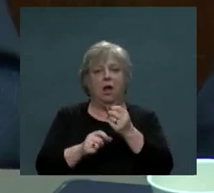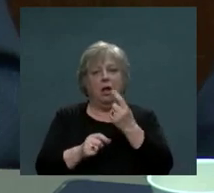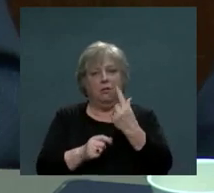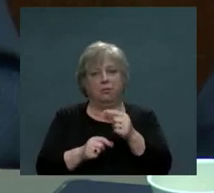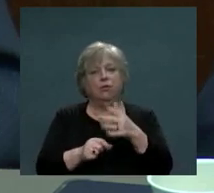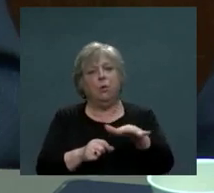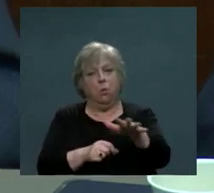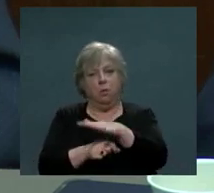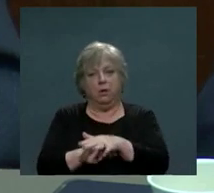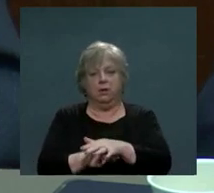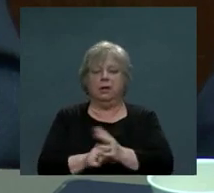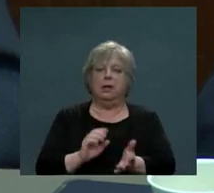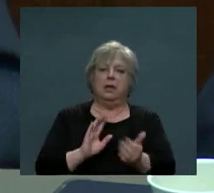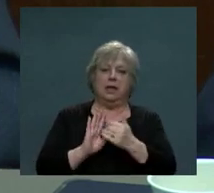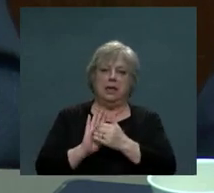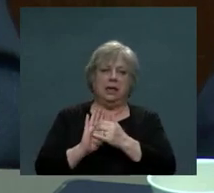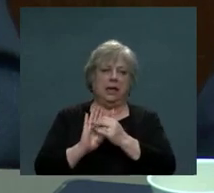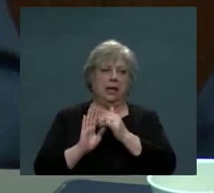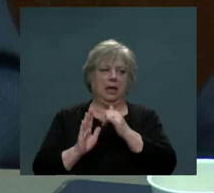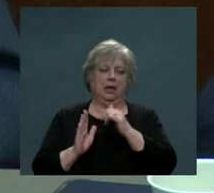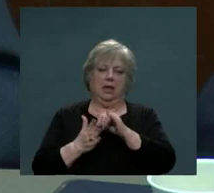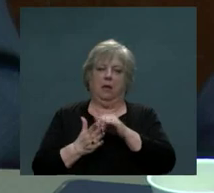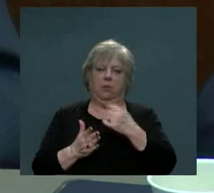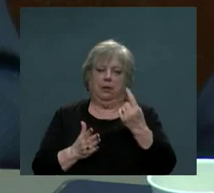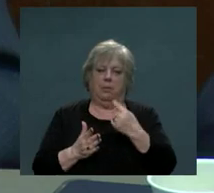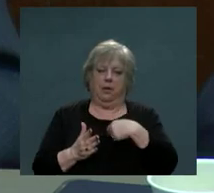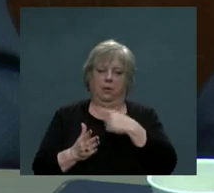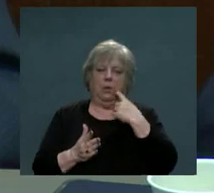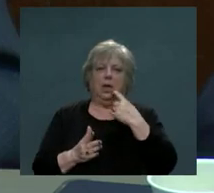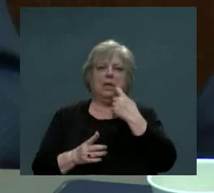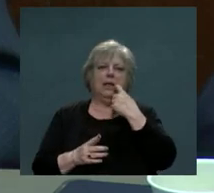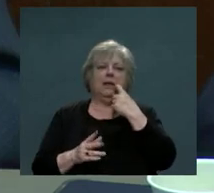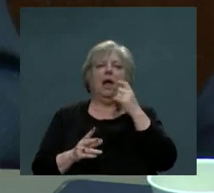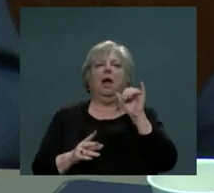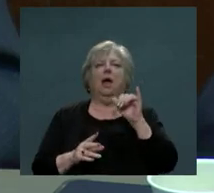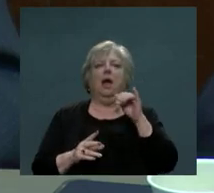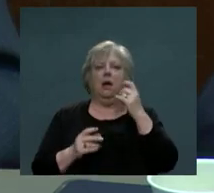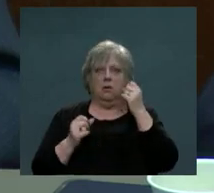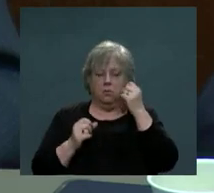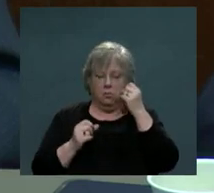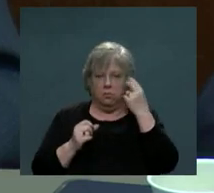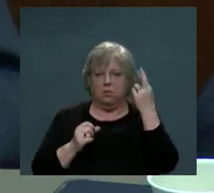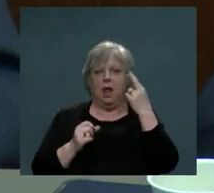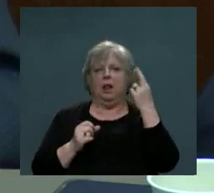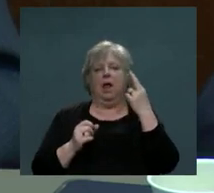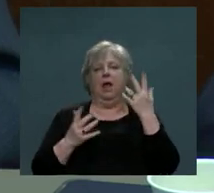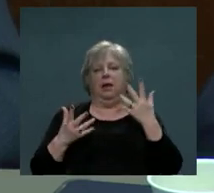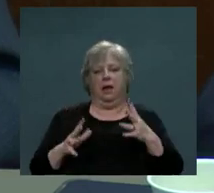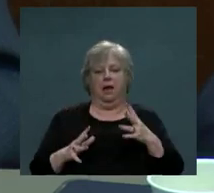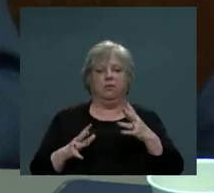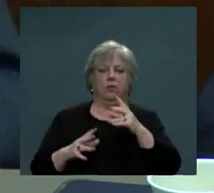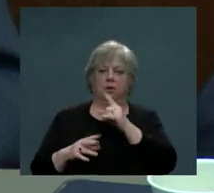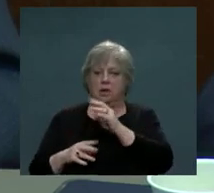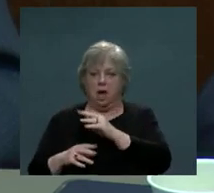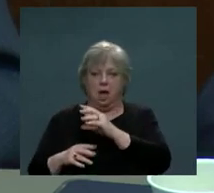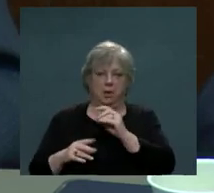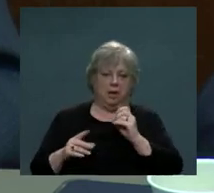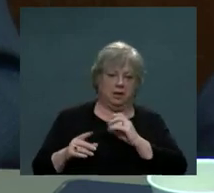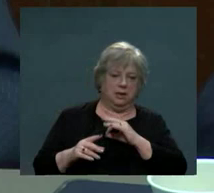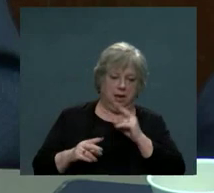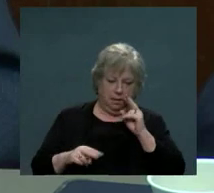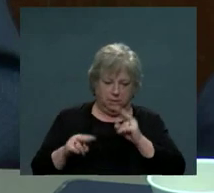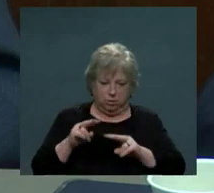again, that was something that was just really realized after looking at Tom and his staff looking at